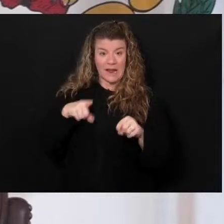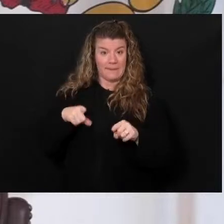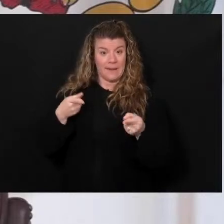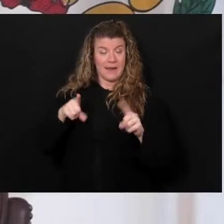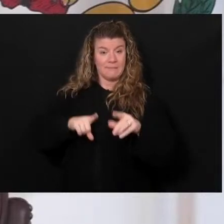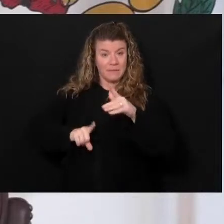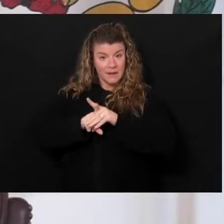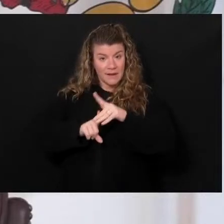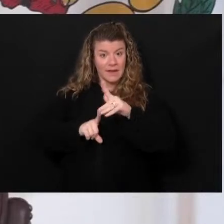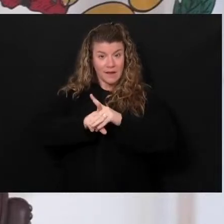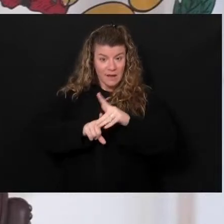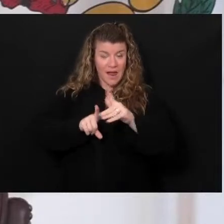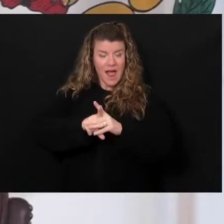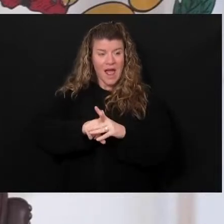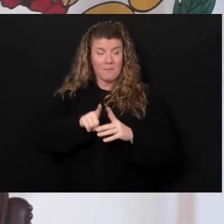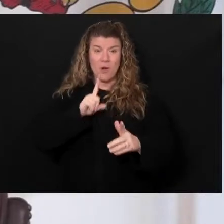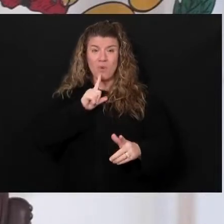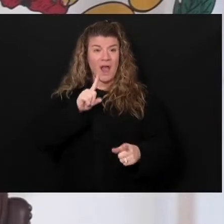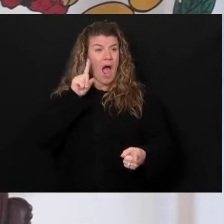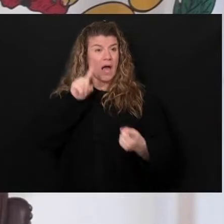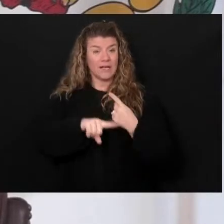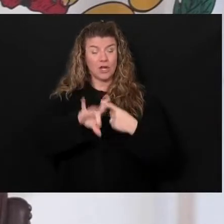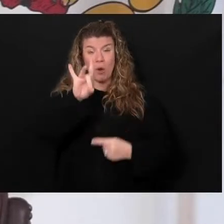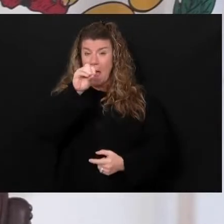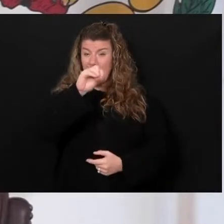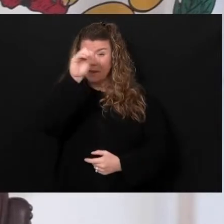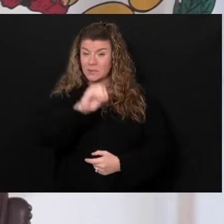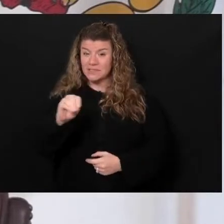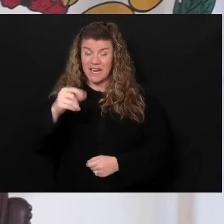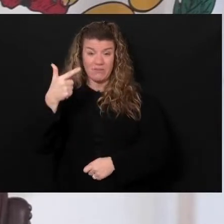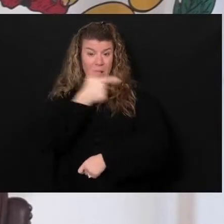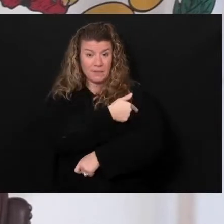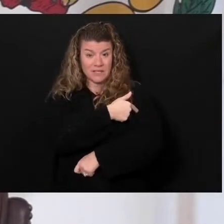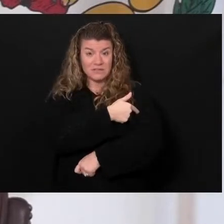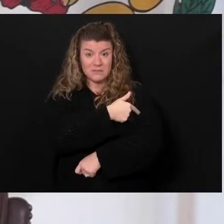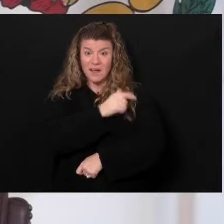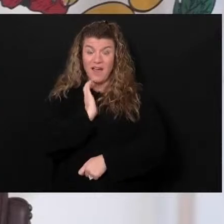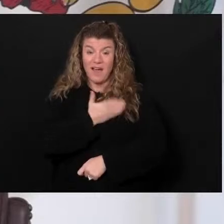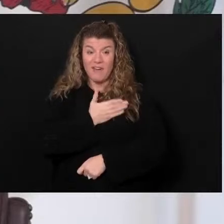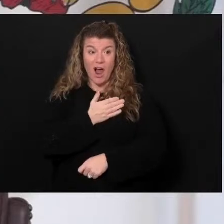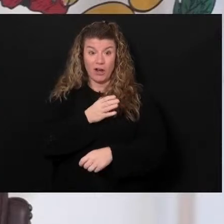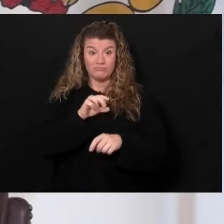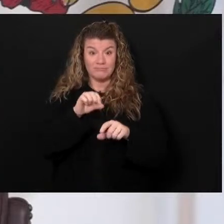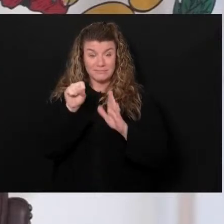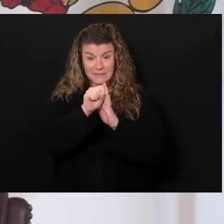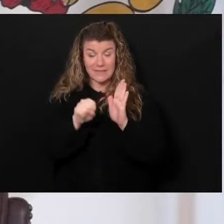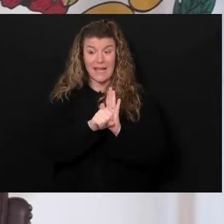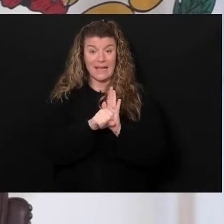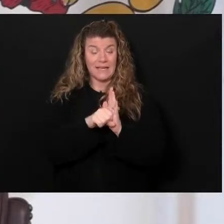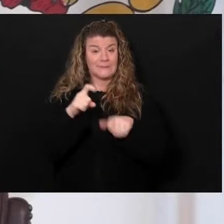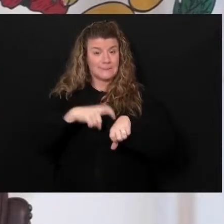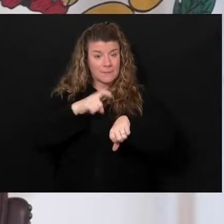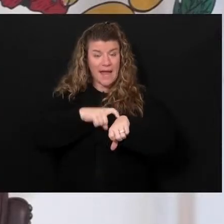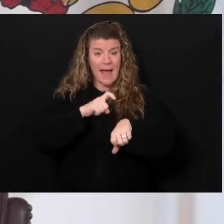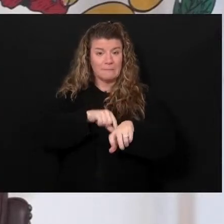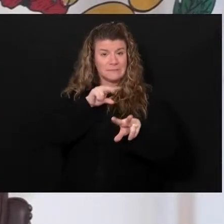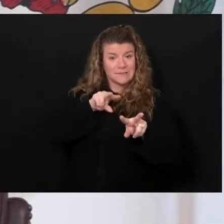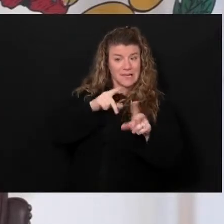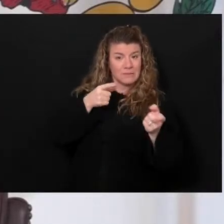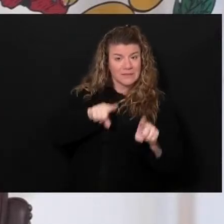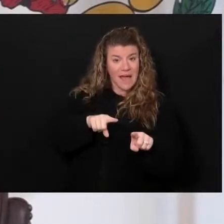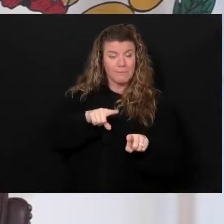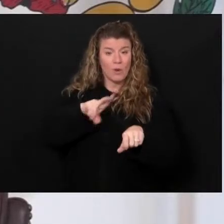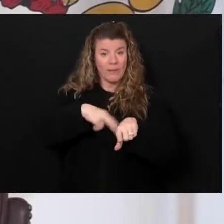get probably 80% of our population vaccinated and maybe a little bit of time under our belt, with